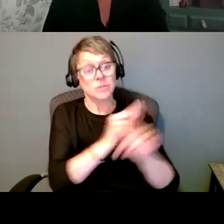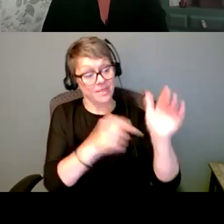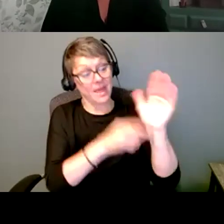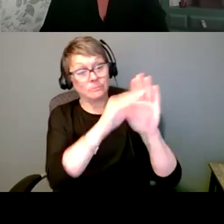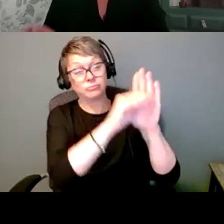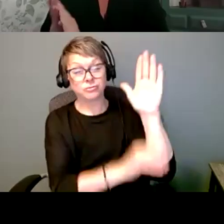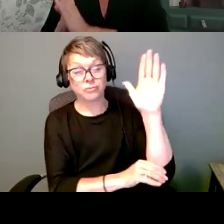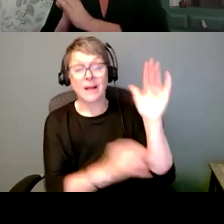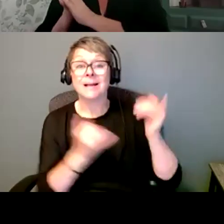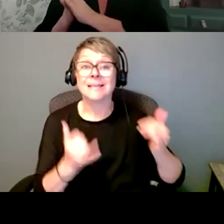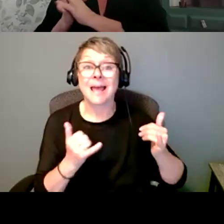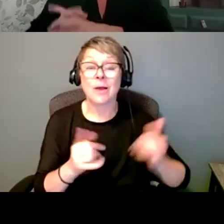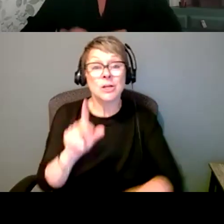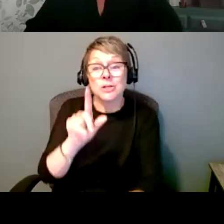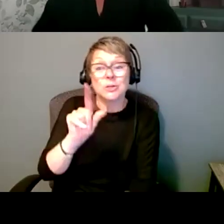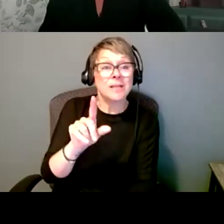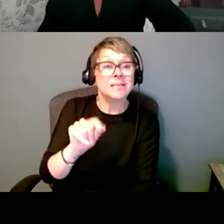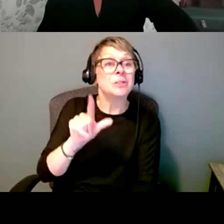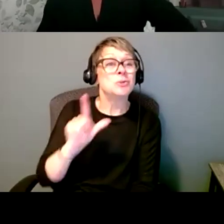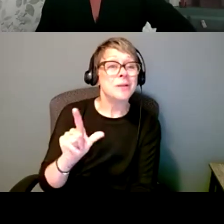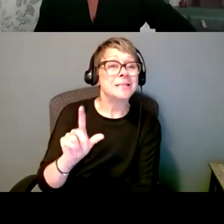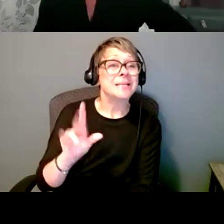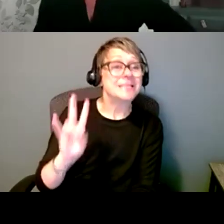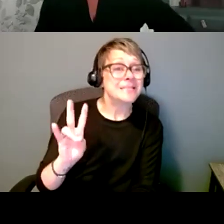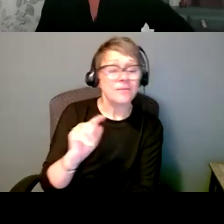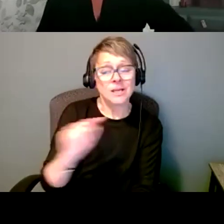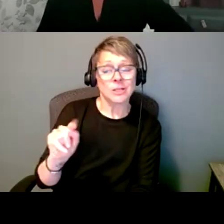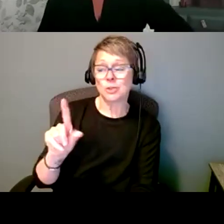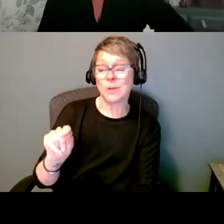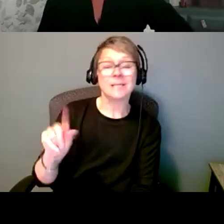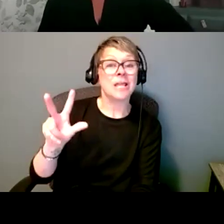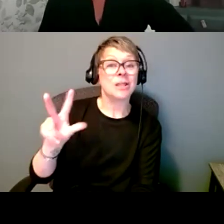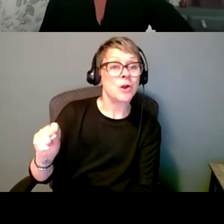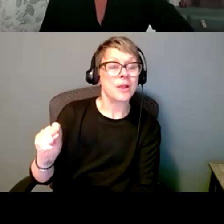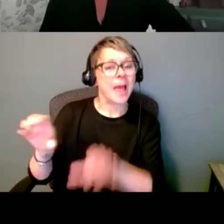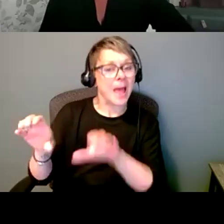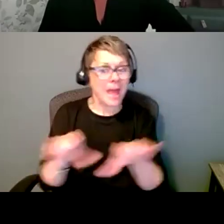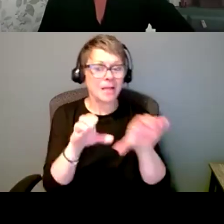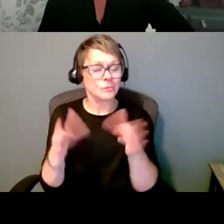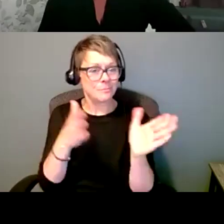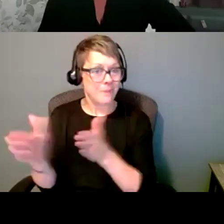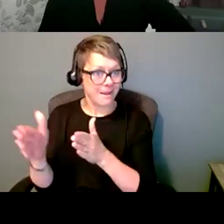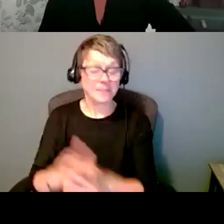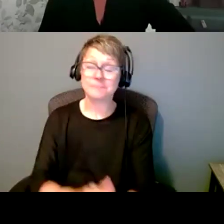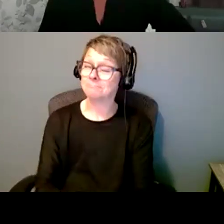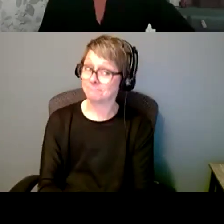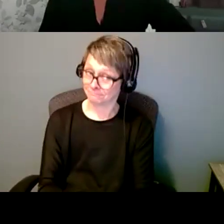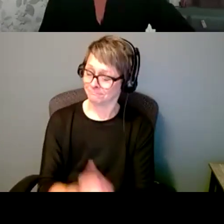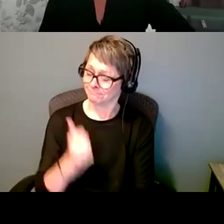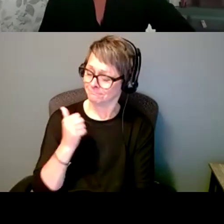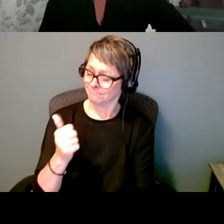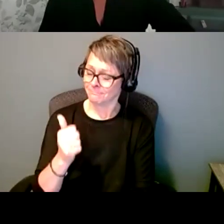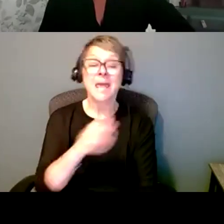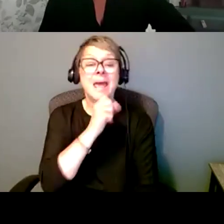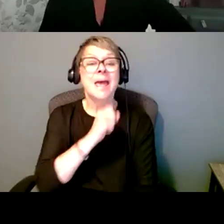their 2027, 2030 action plan. So that's going well. The elder abuse team that